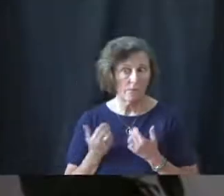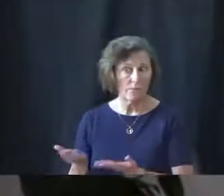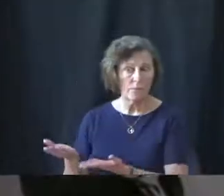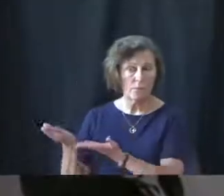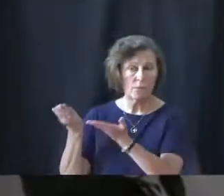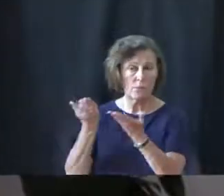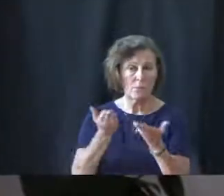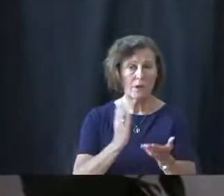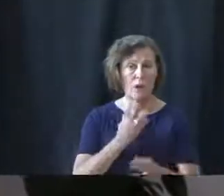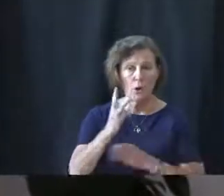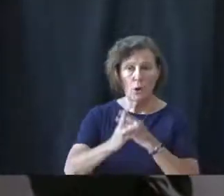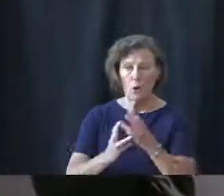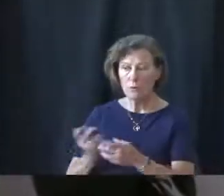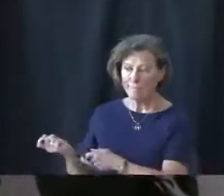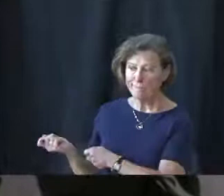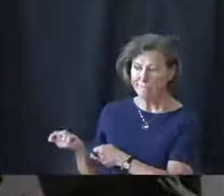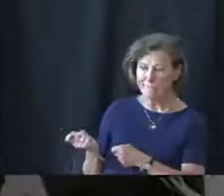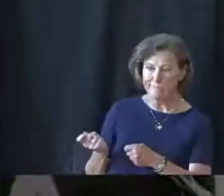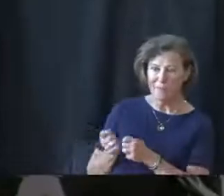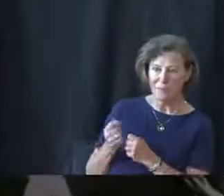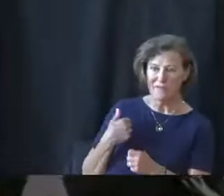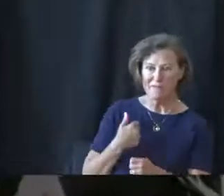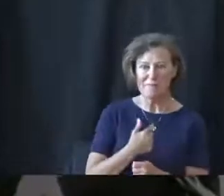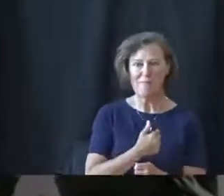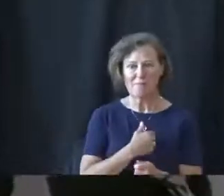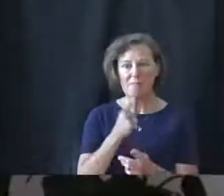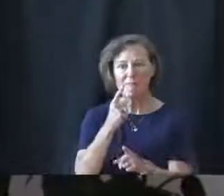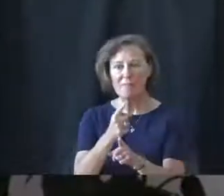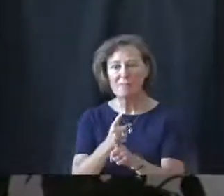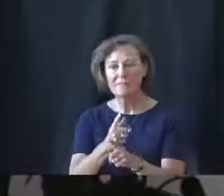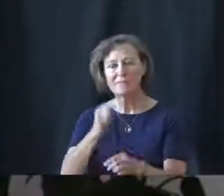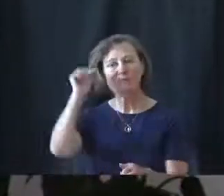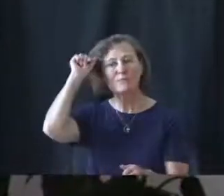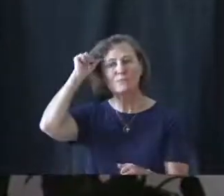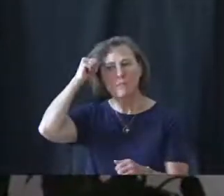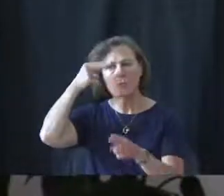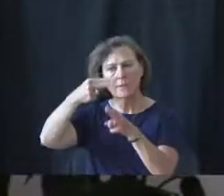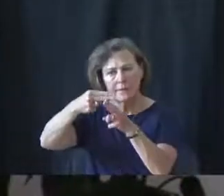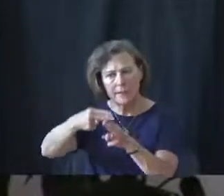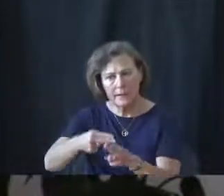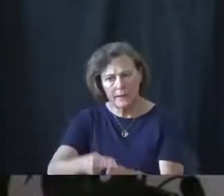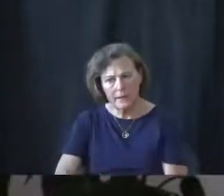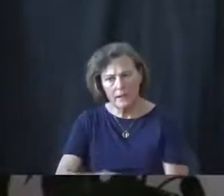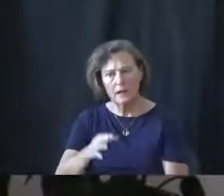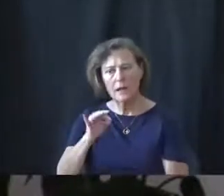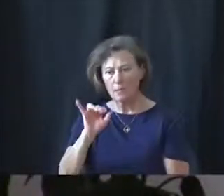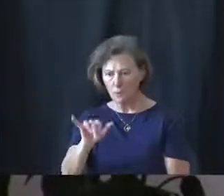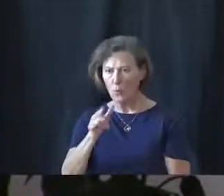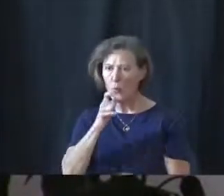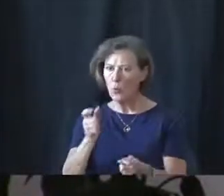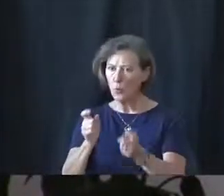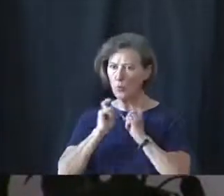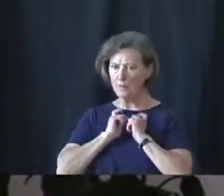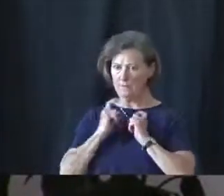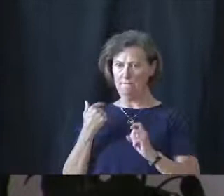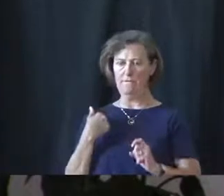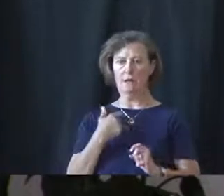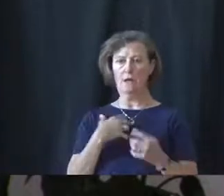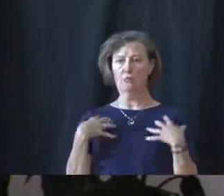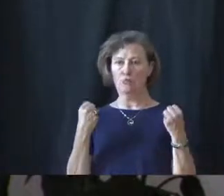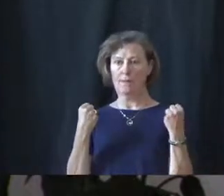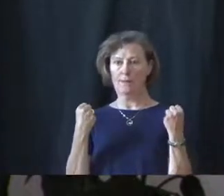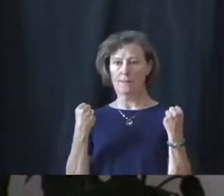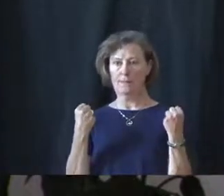world forward with us, it is right to remember the names of those who gave us strength in